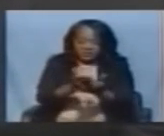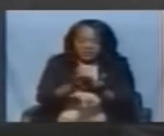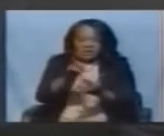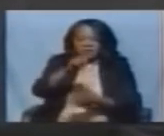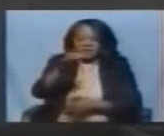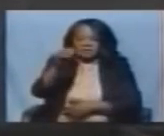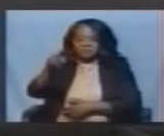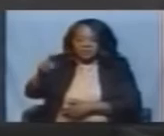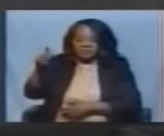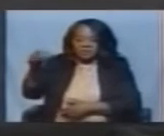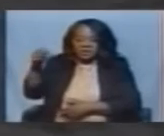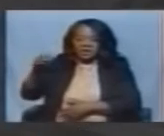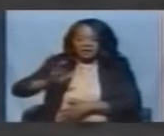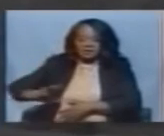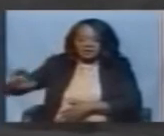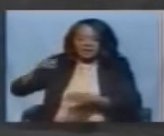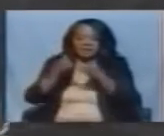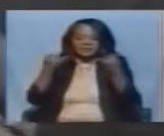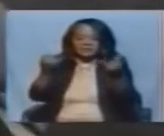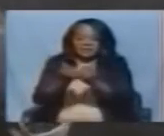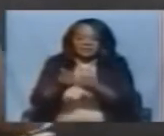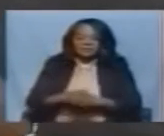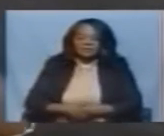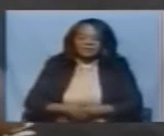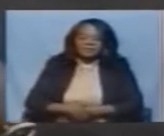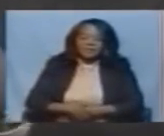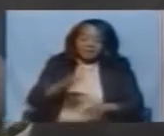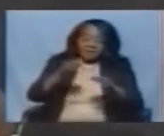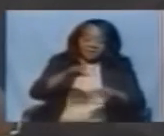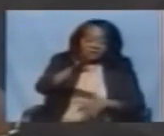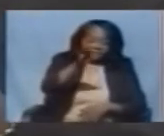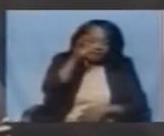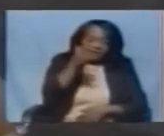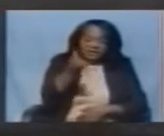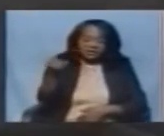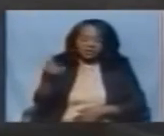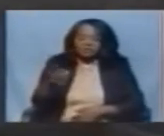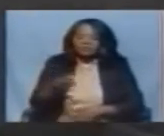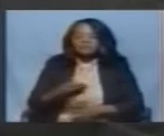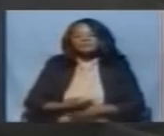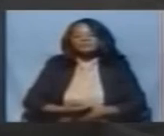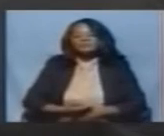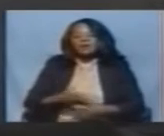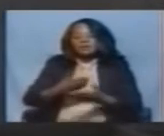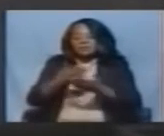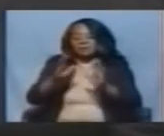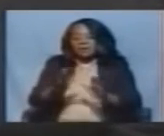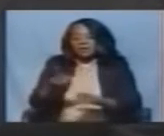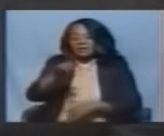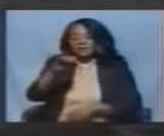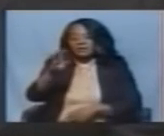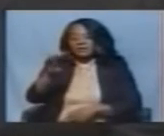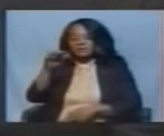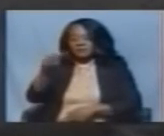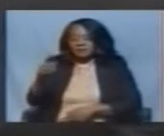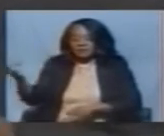understanding, and one of the issues is actually that. How do you collaborate? If they find an issue with a certain buyer, ZIPS comes in and they deal with that particular issue and dispense